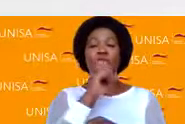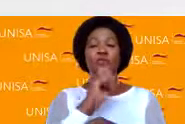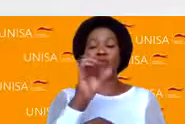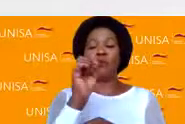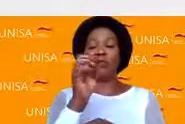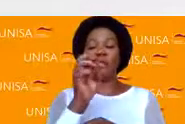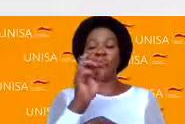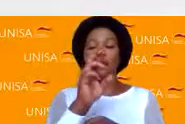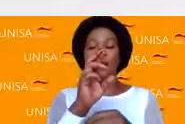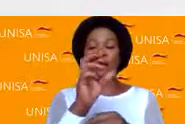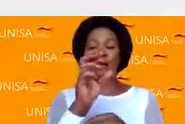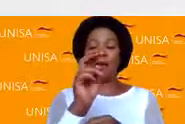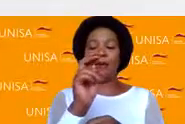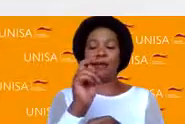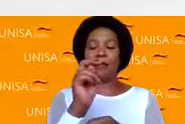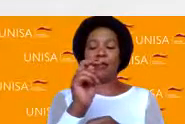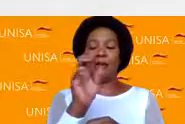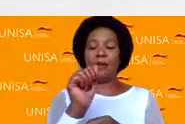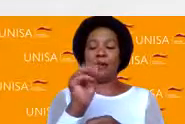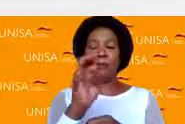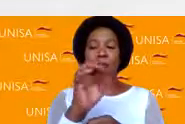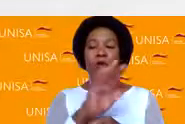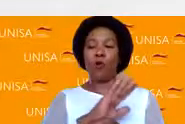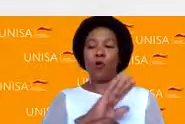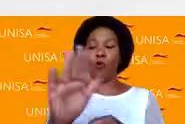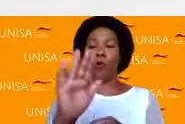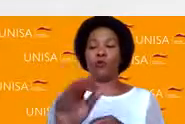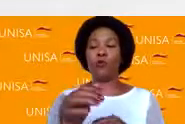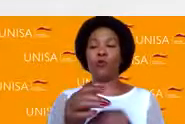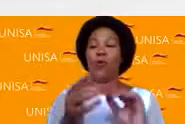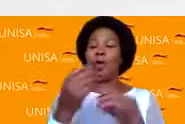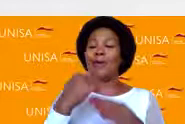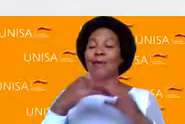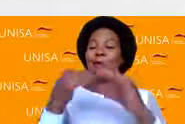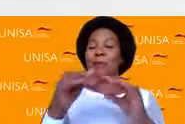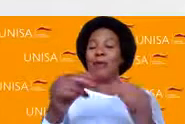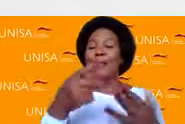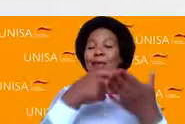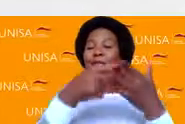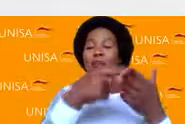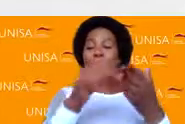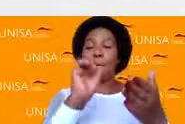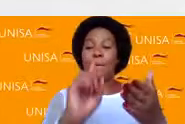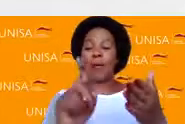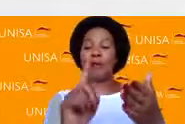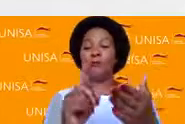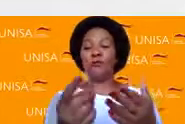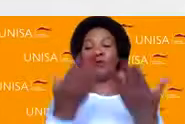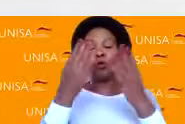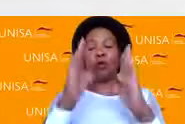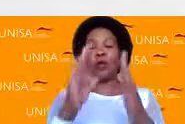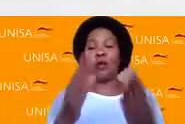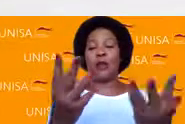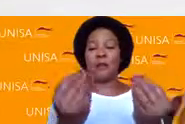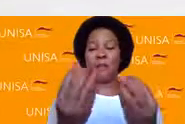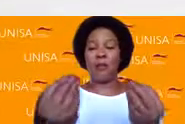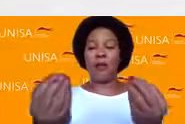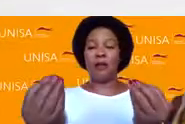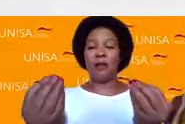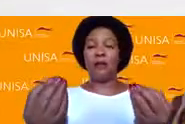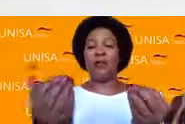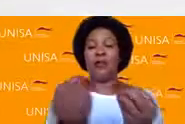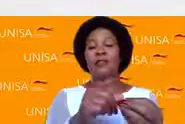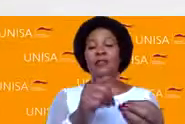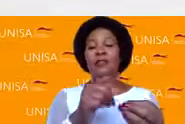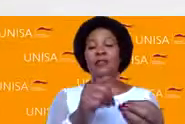name, it's not your email address, it's just your student number. A lot of students also get confused. So here by the username, they usually